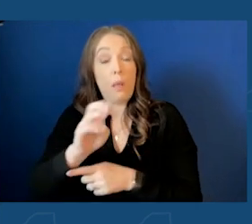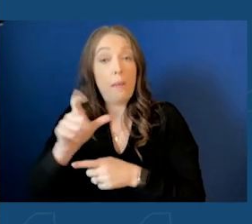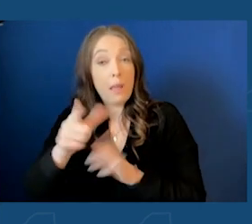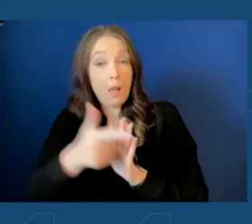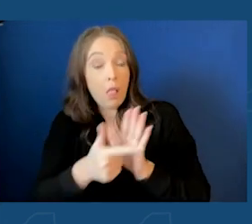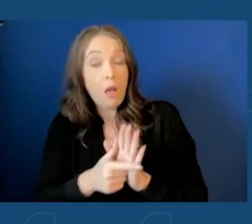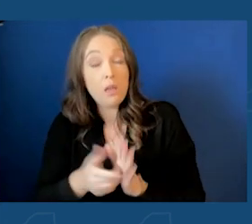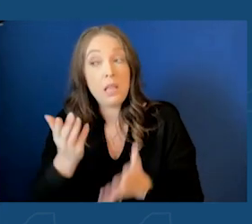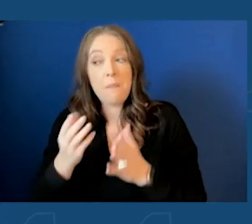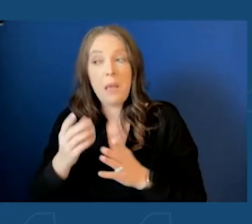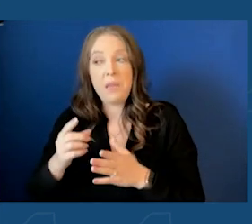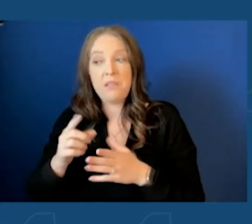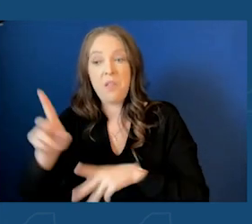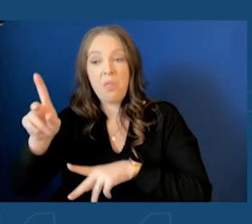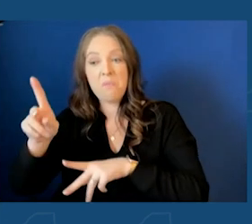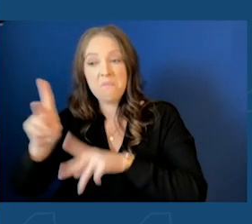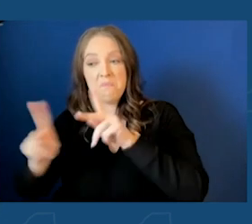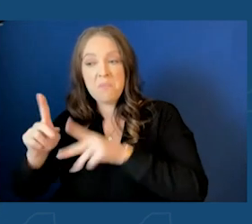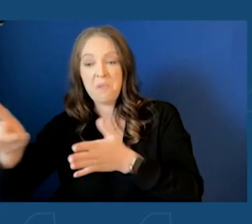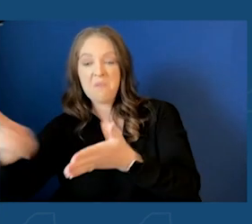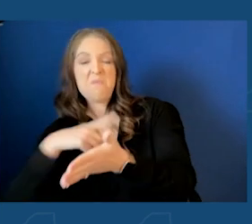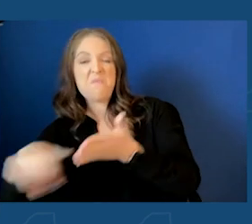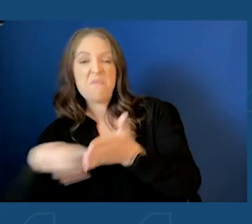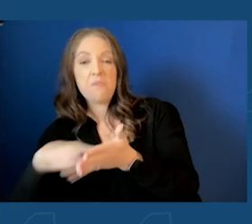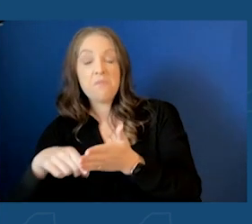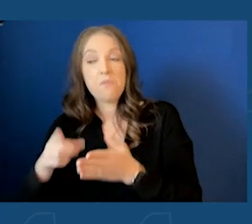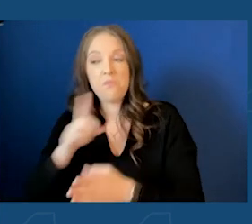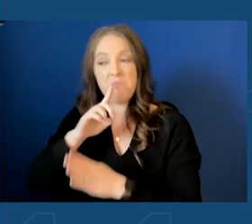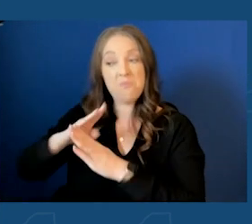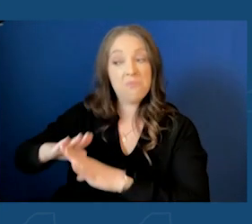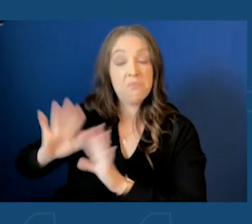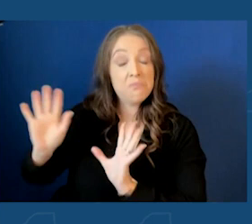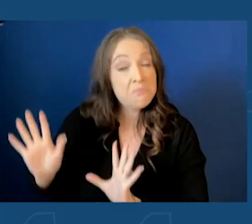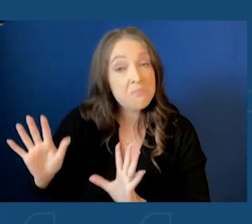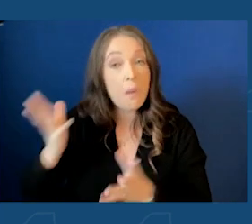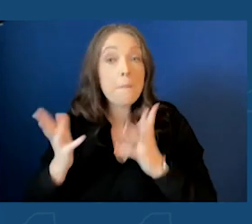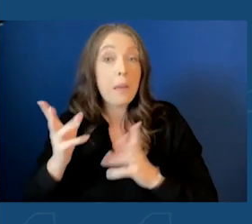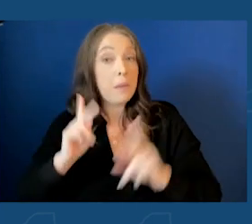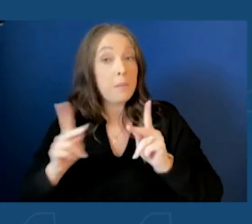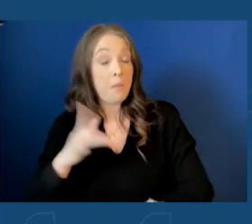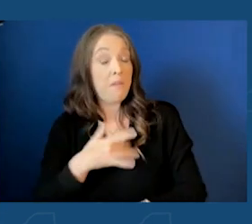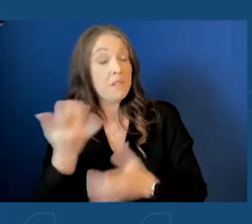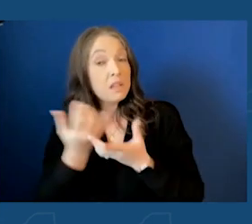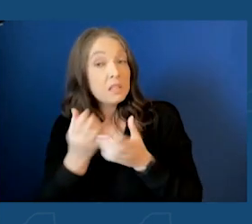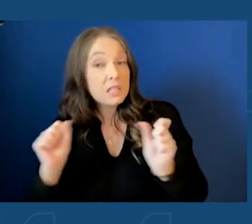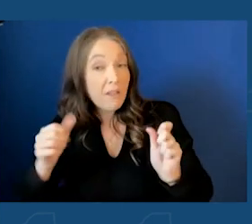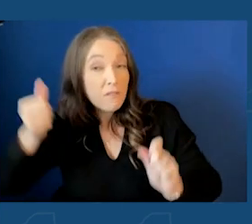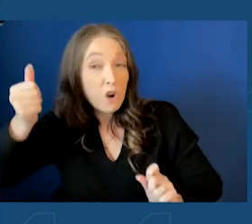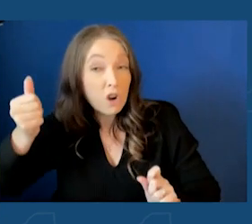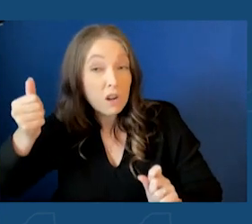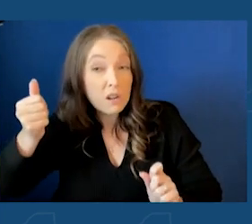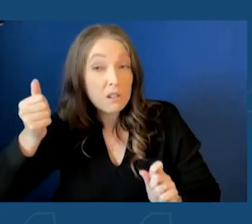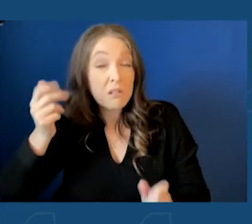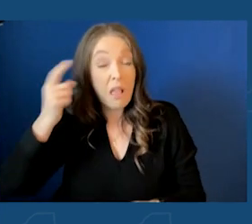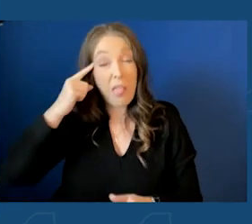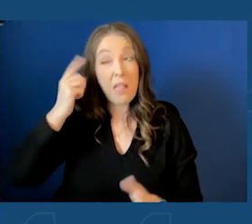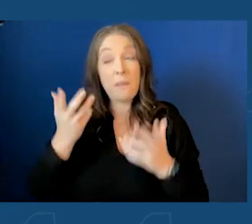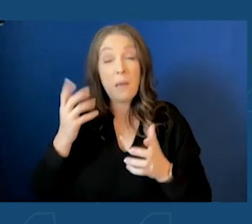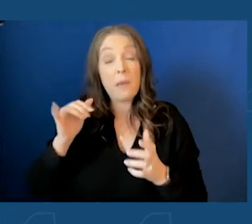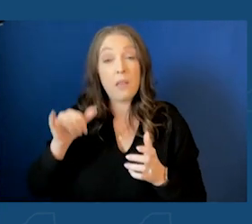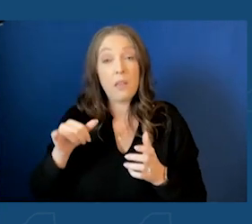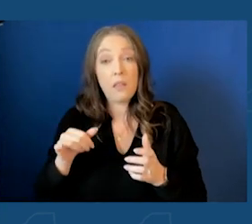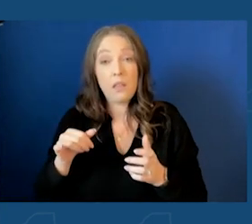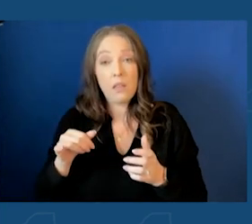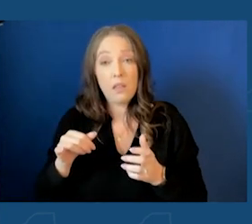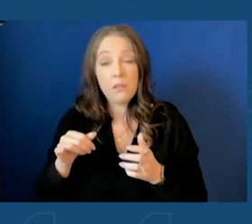it would make people feel somehow safer on the streets of New York? Do you think that may be